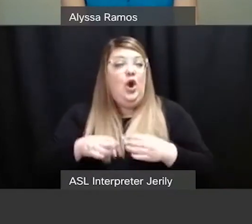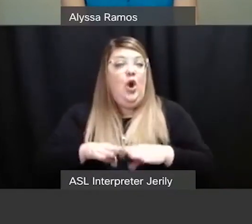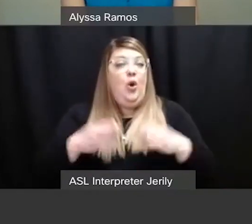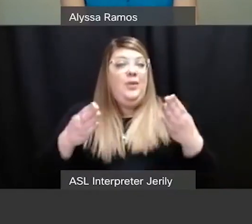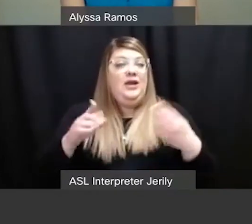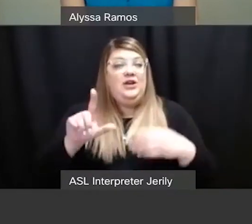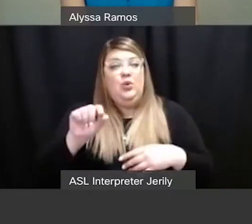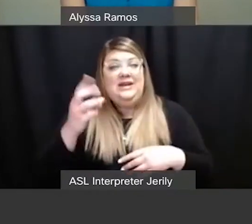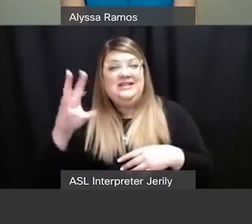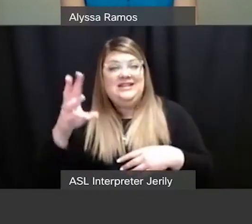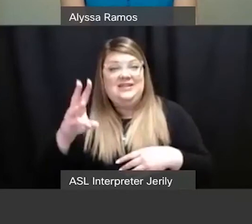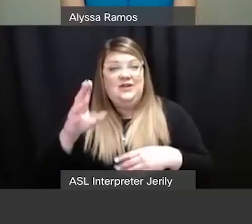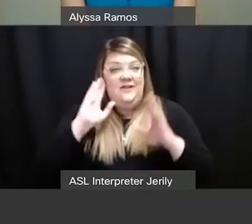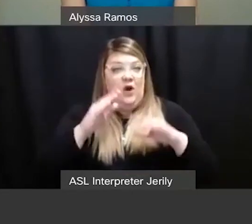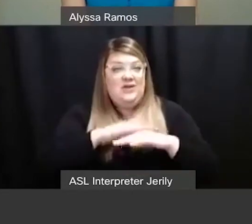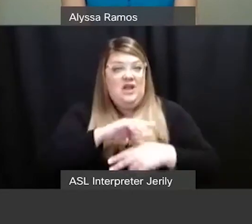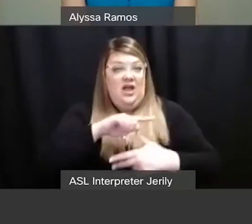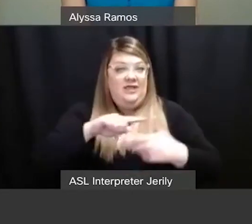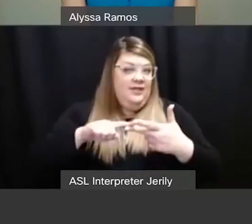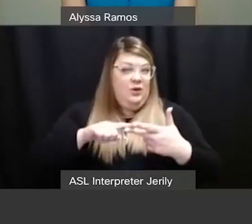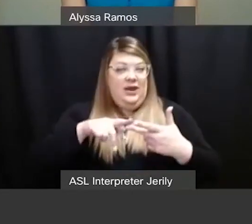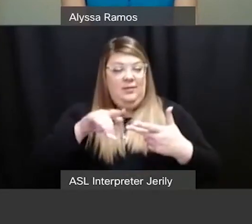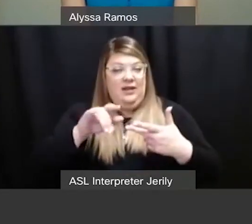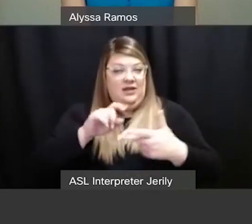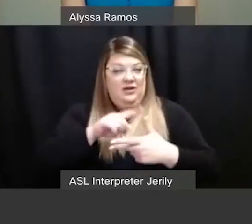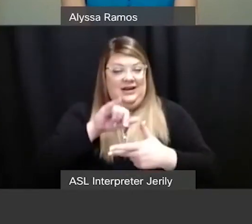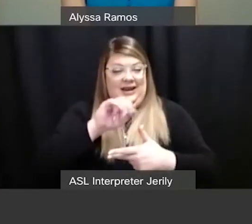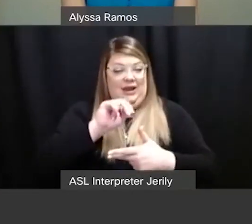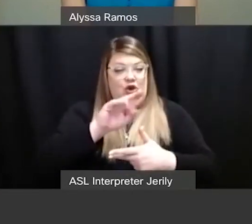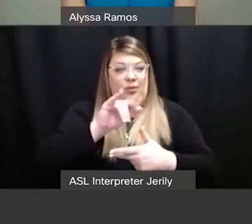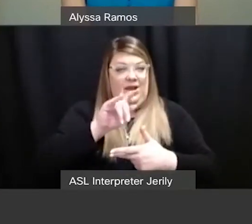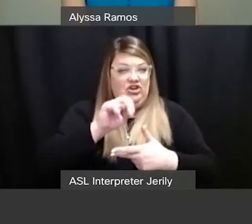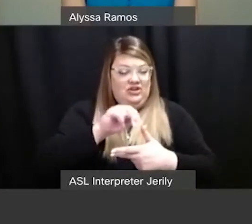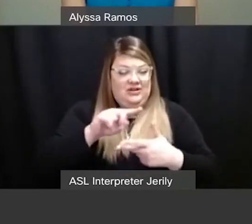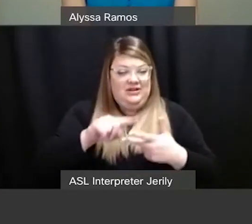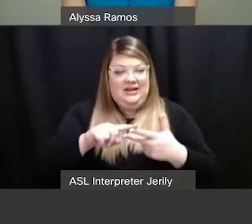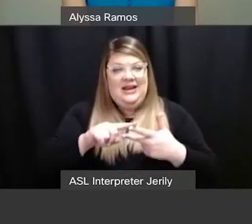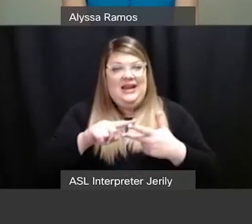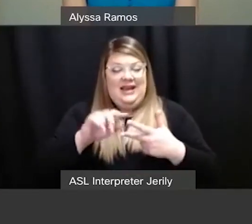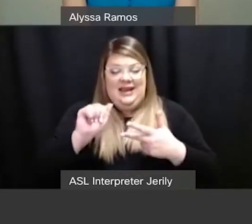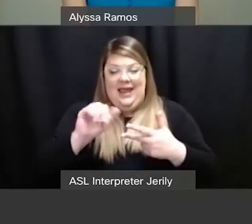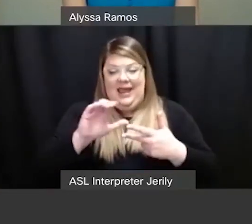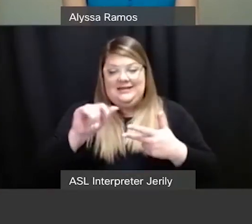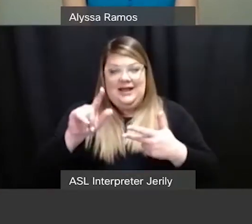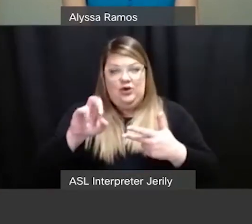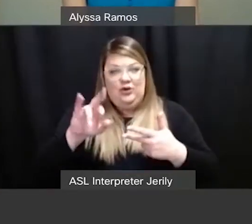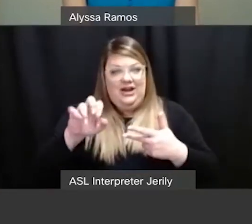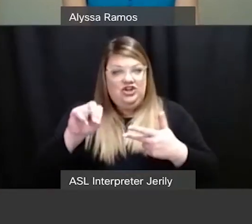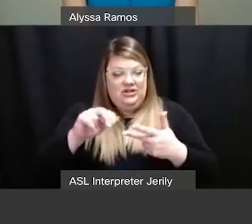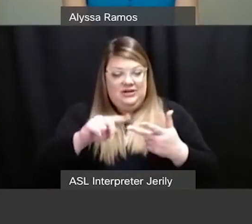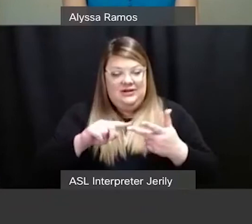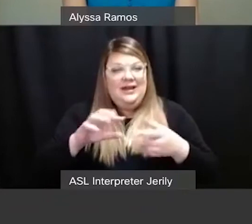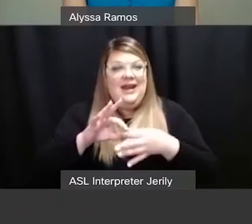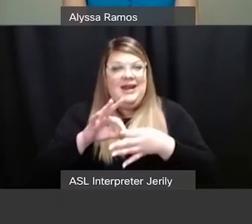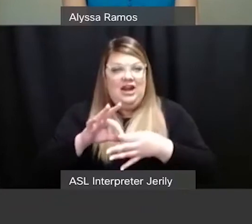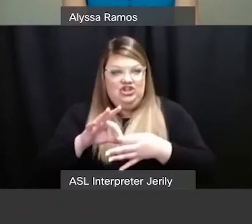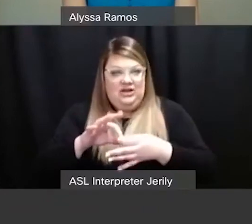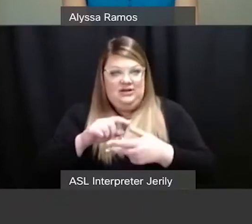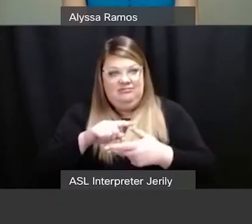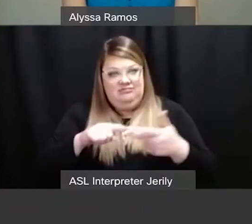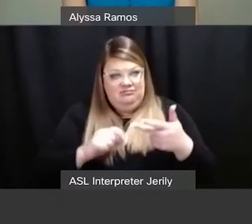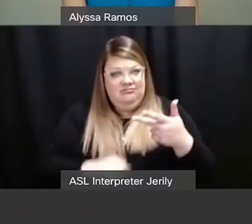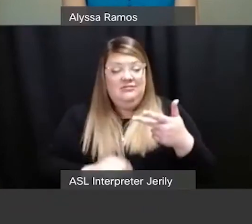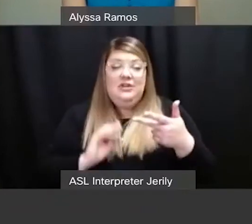on 3 pillars: incubation, acceleration, and connection. And so at our